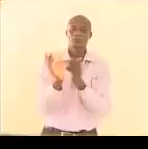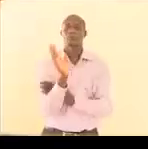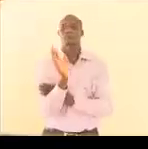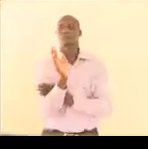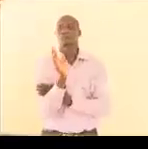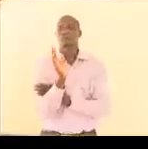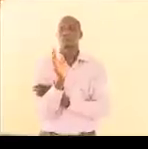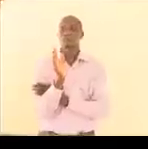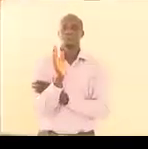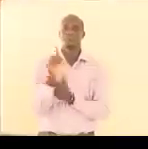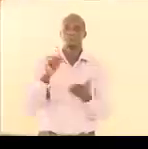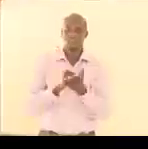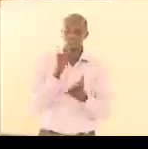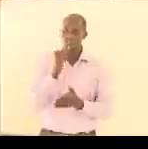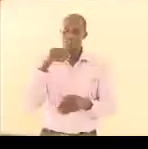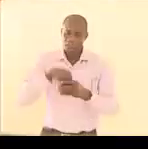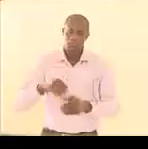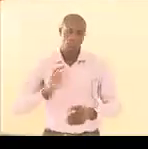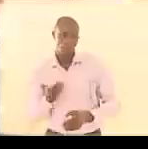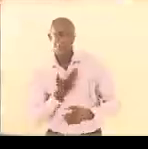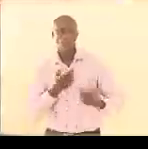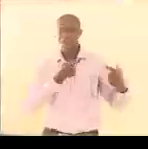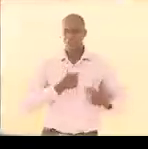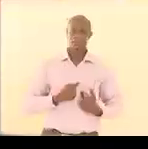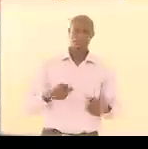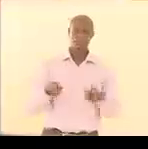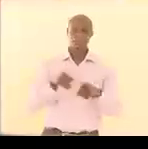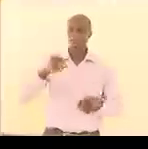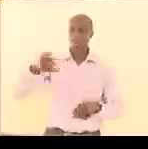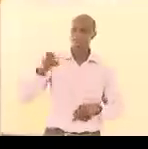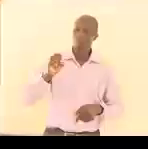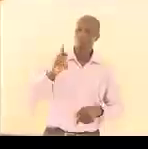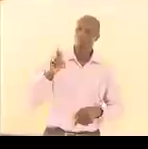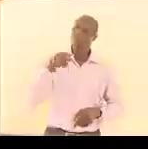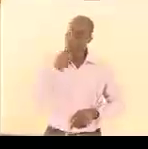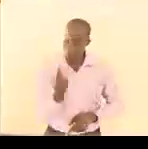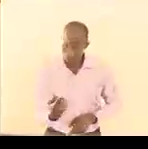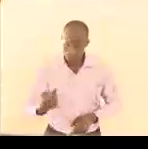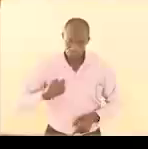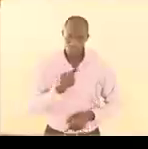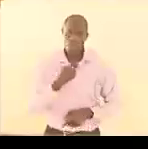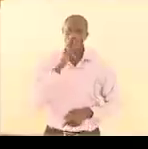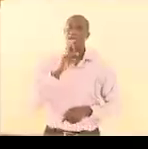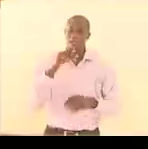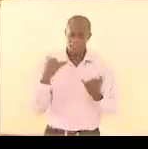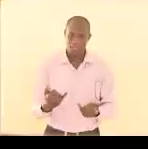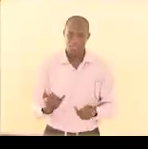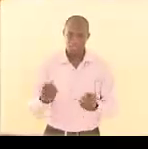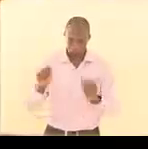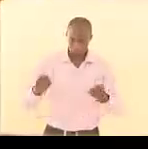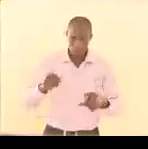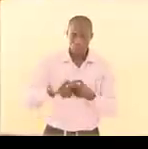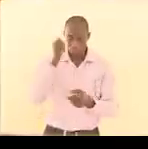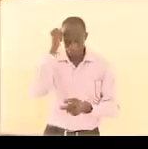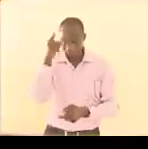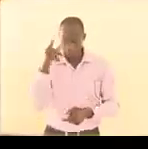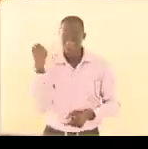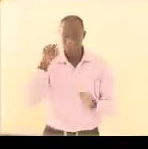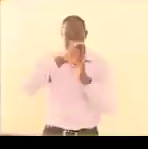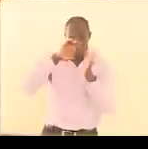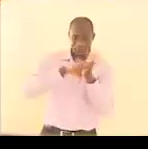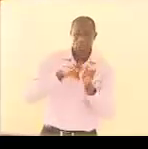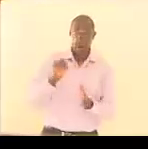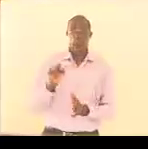which is supposed to be in our hearts, right? Yes, Father. As Jeremiah says, we are now able to understand